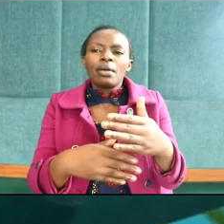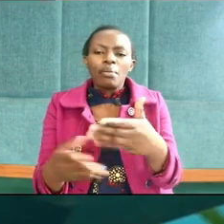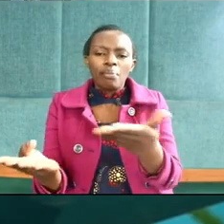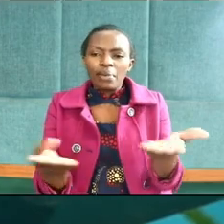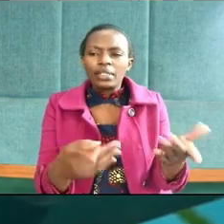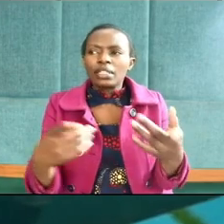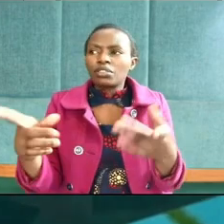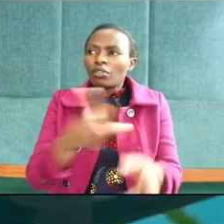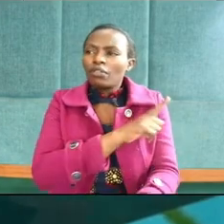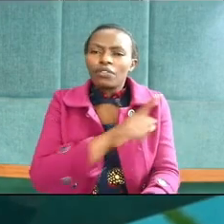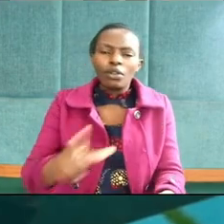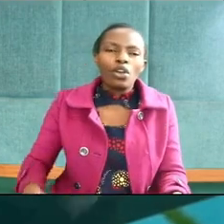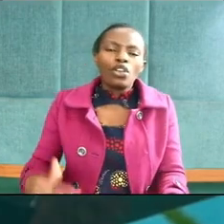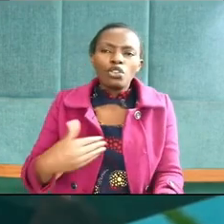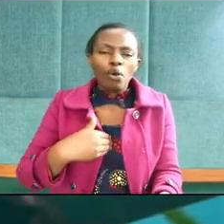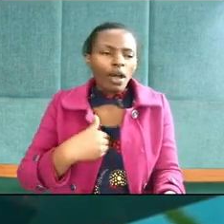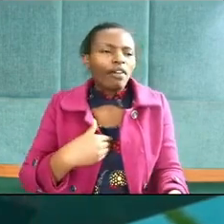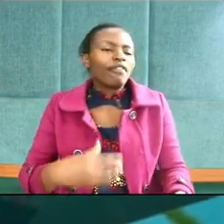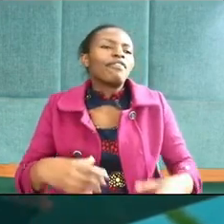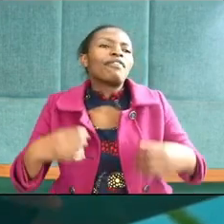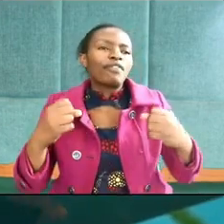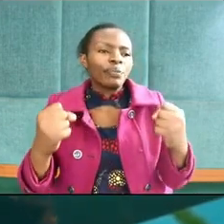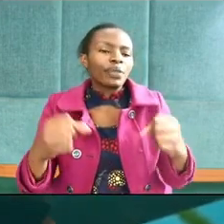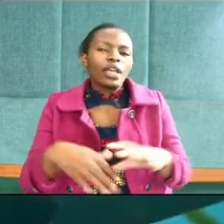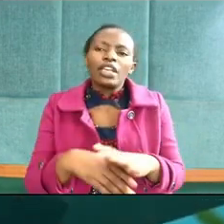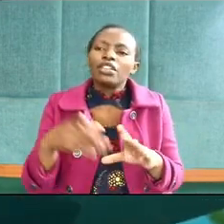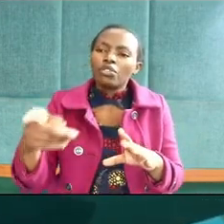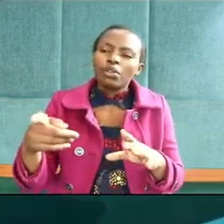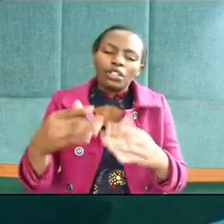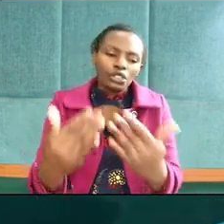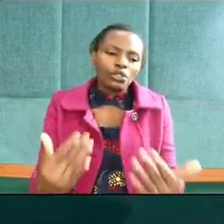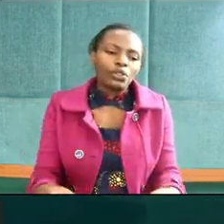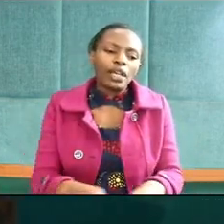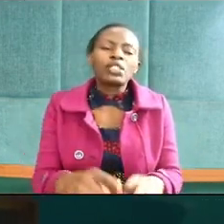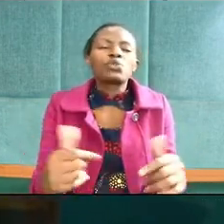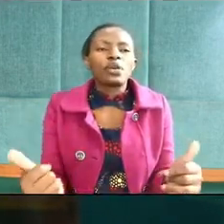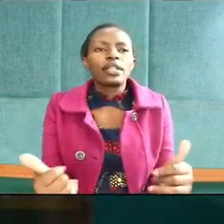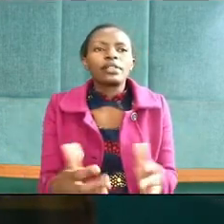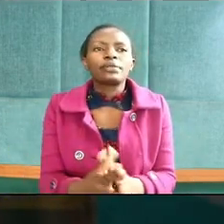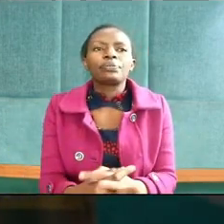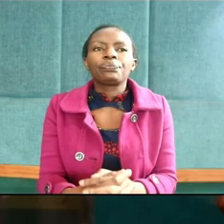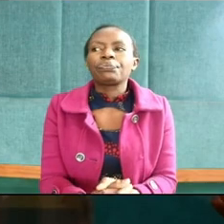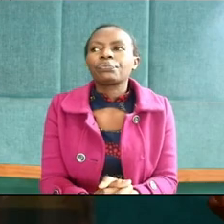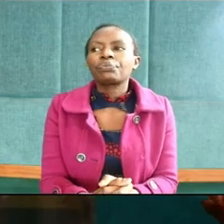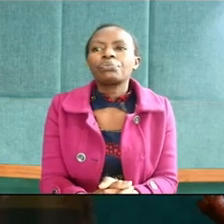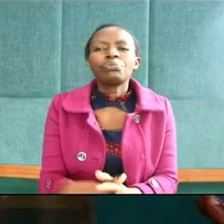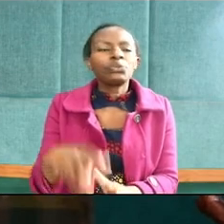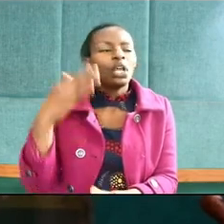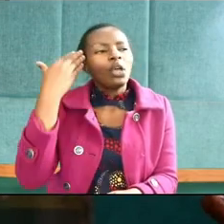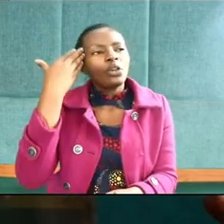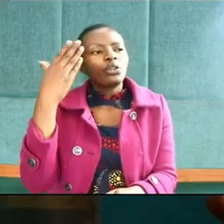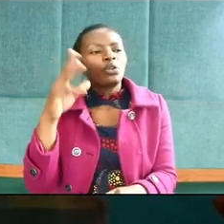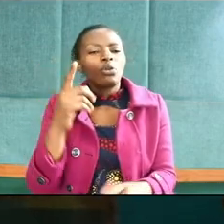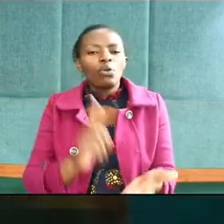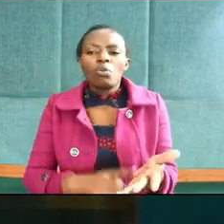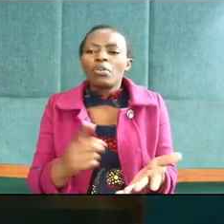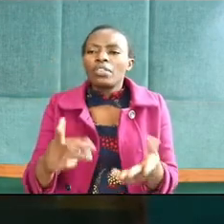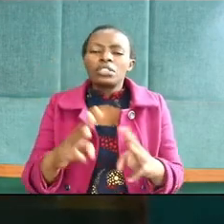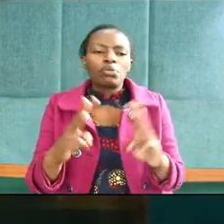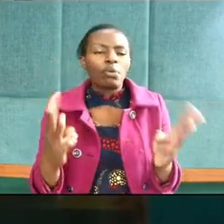also impart the same virtues into your children around you. You don't know what the world